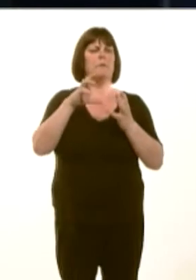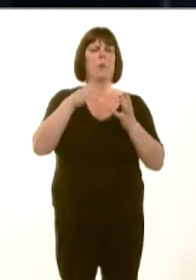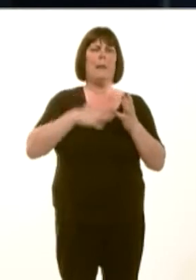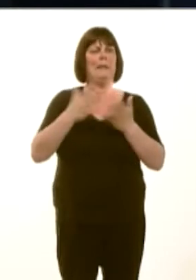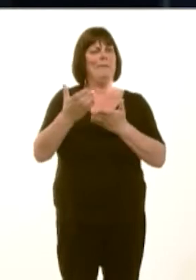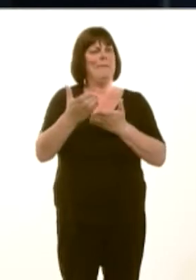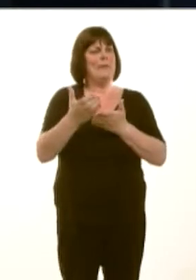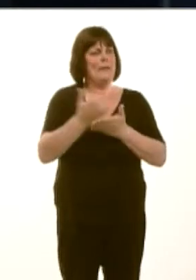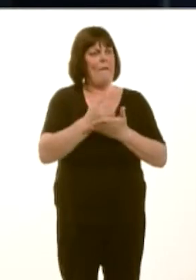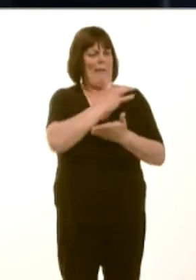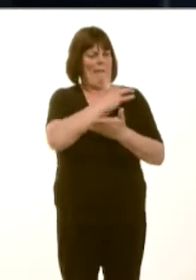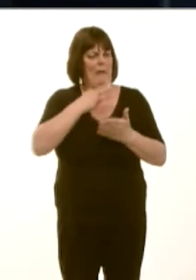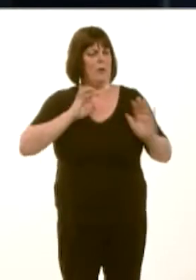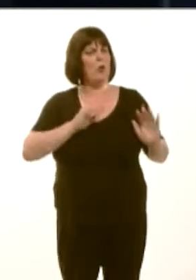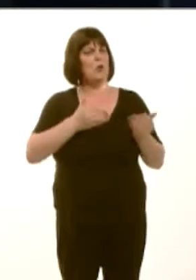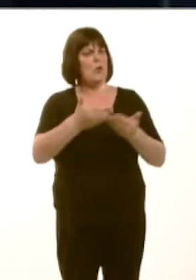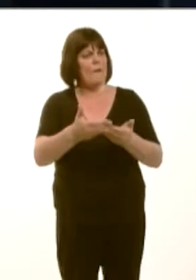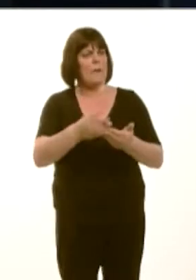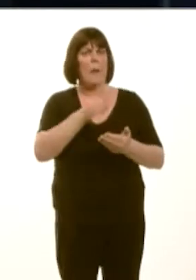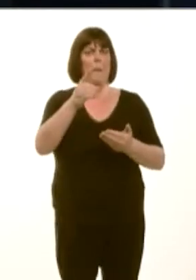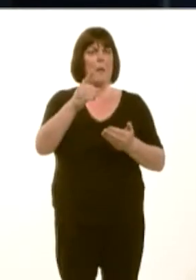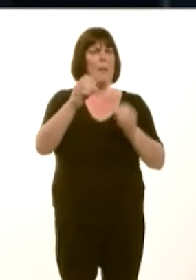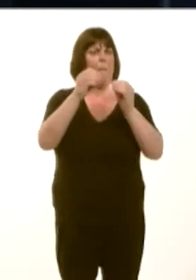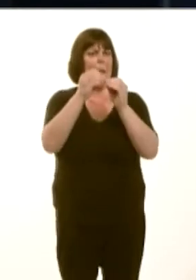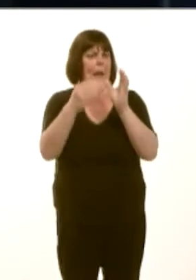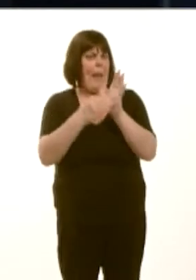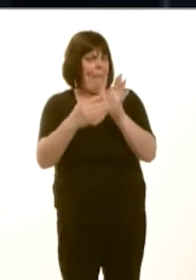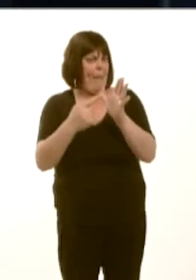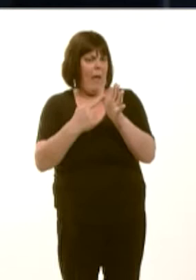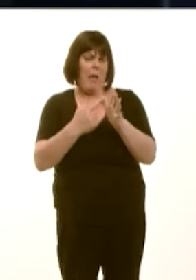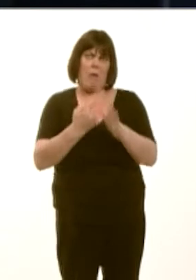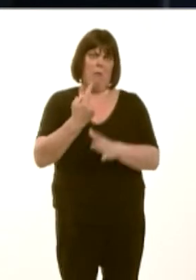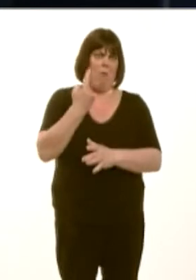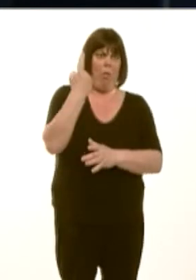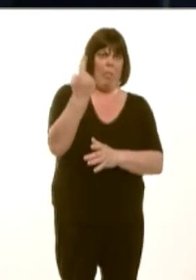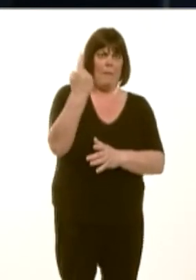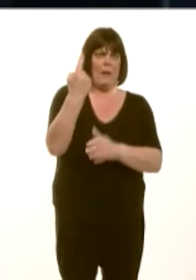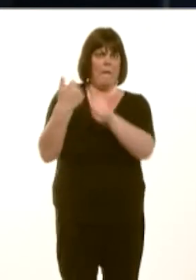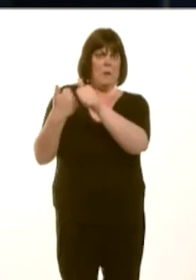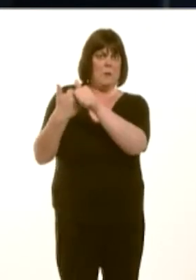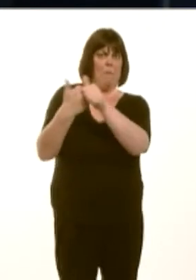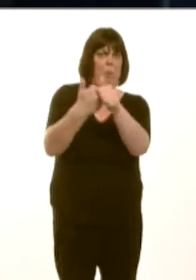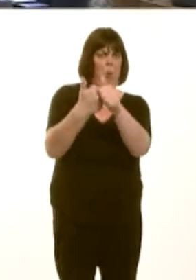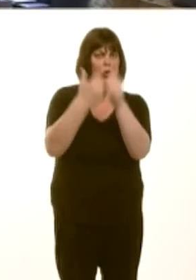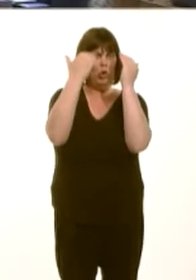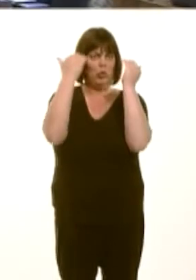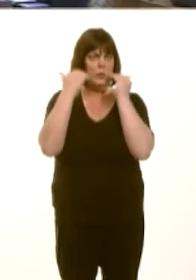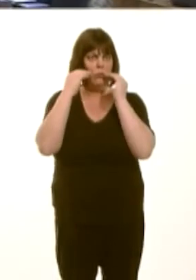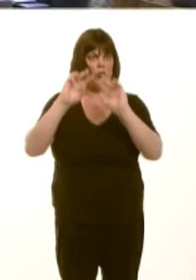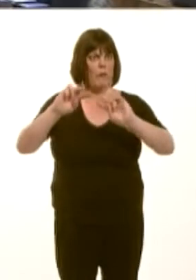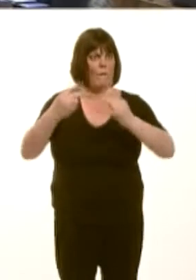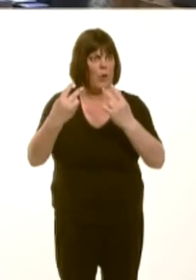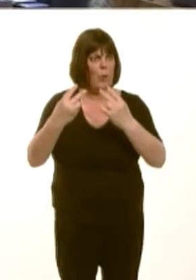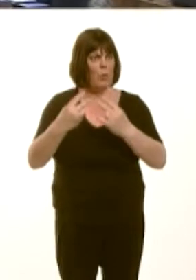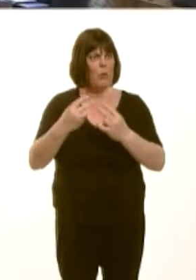clinical services, but the clinicians themselves, the BMA, now support judicial review. Surely that would lead you